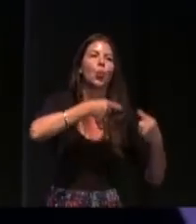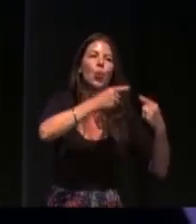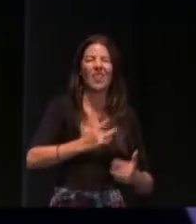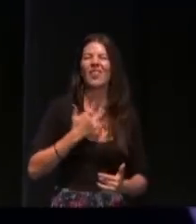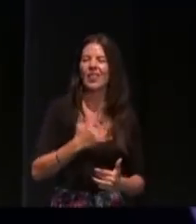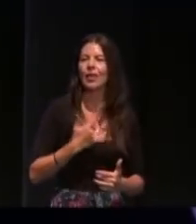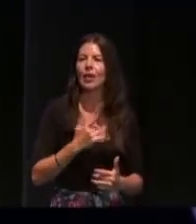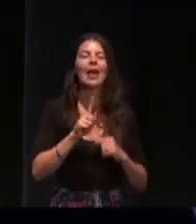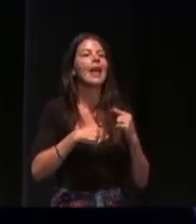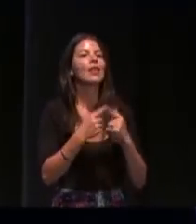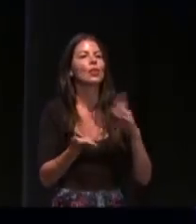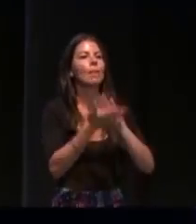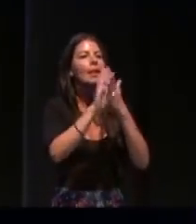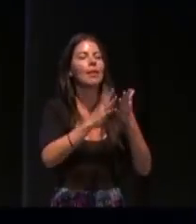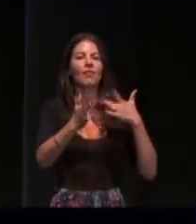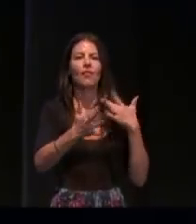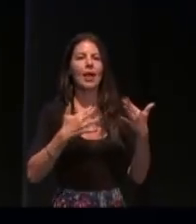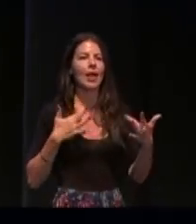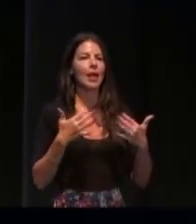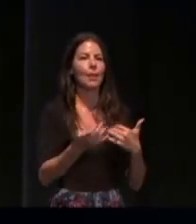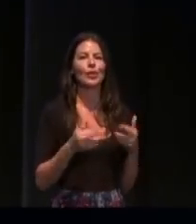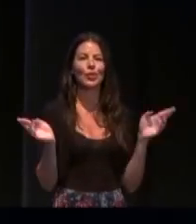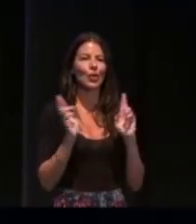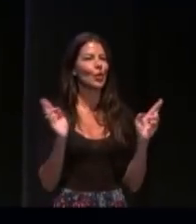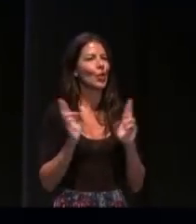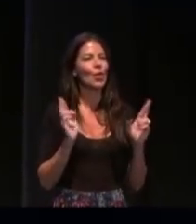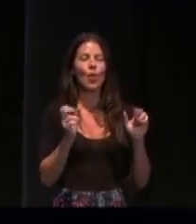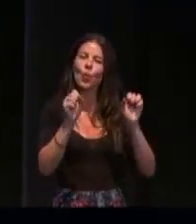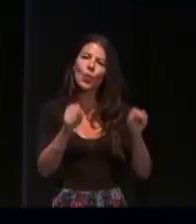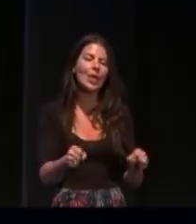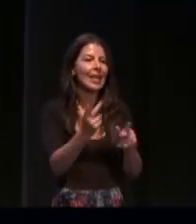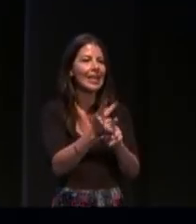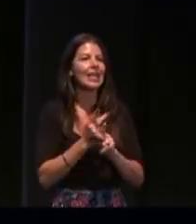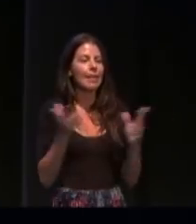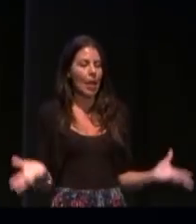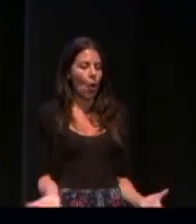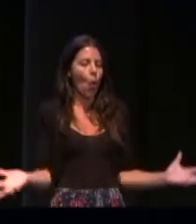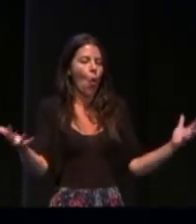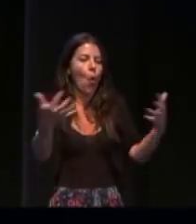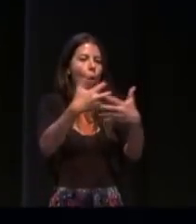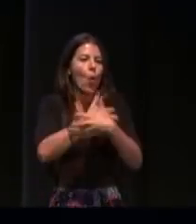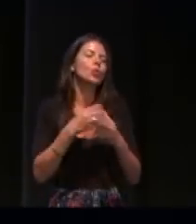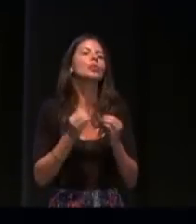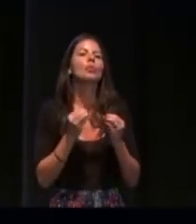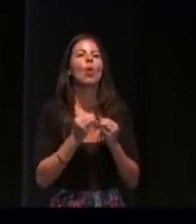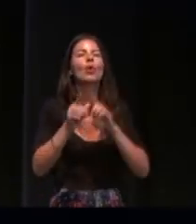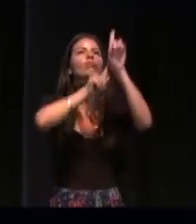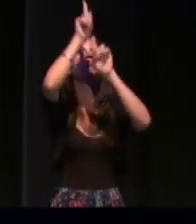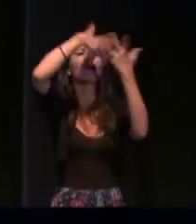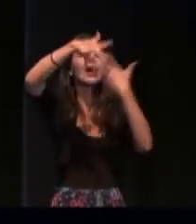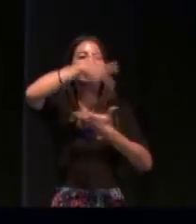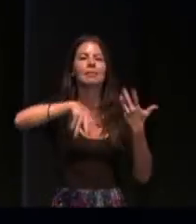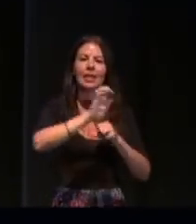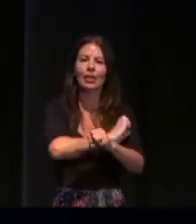And then we become vibrationally prepared. We're able to hold more cosmic energy. And you'll be able to tell that you're